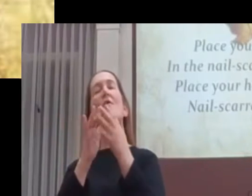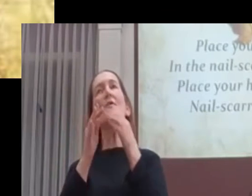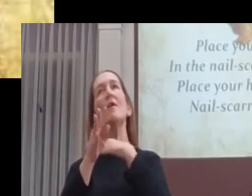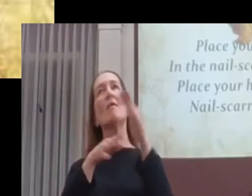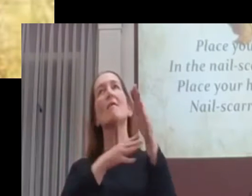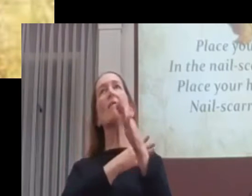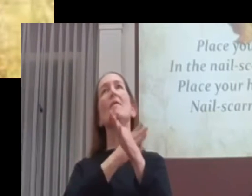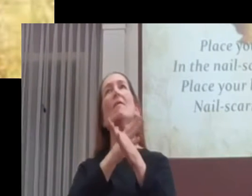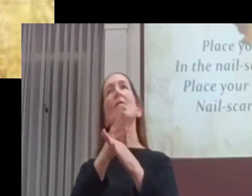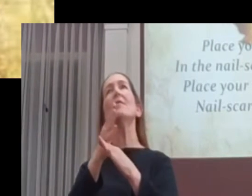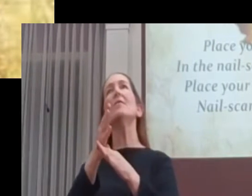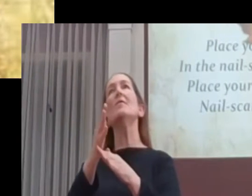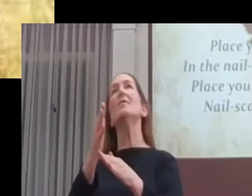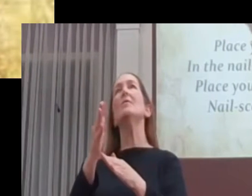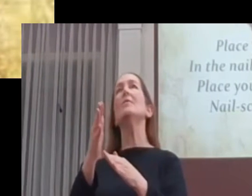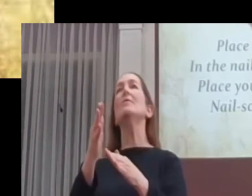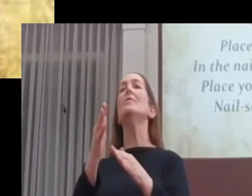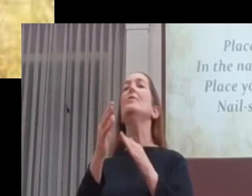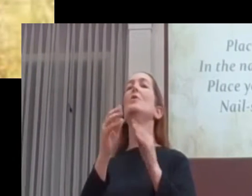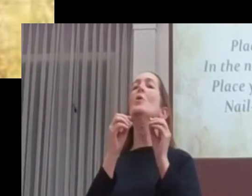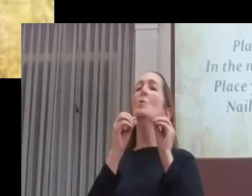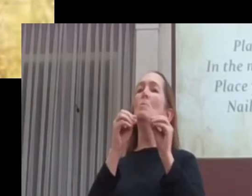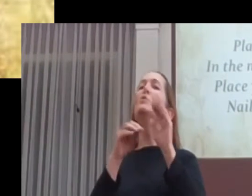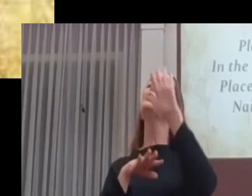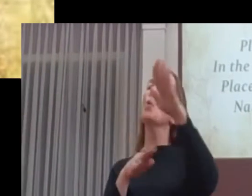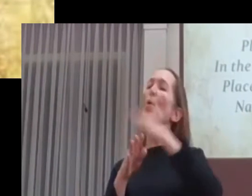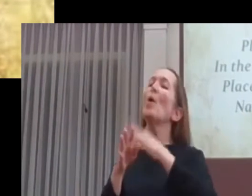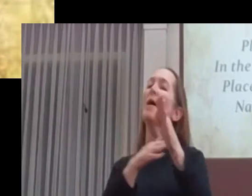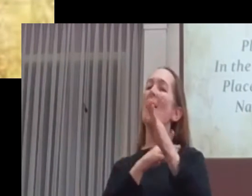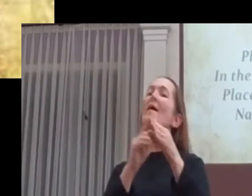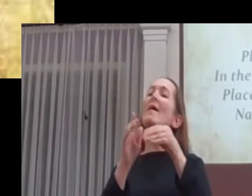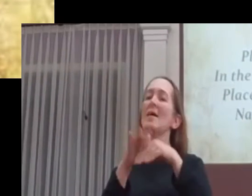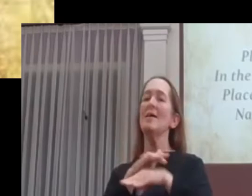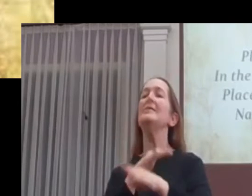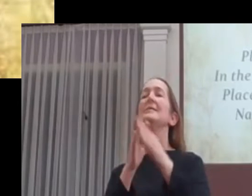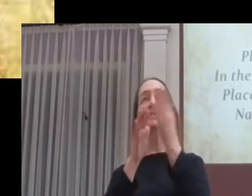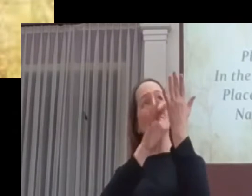garden. Place your hand in the nail's